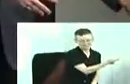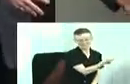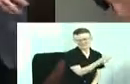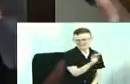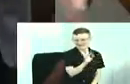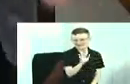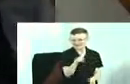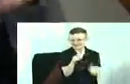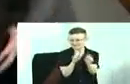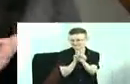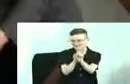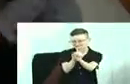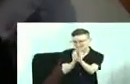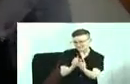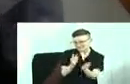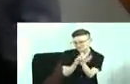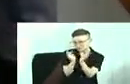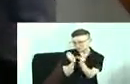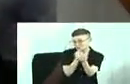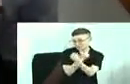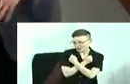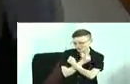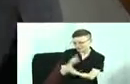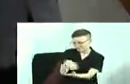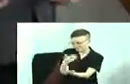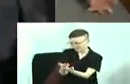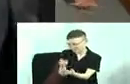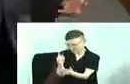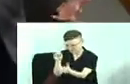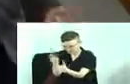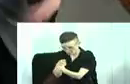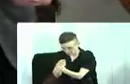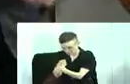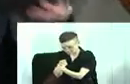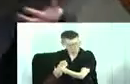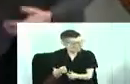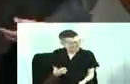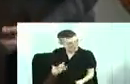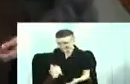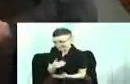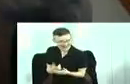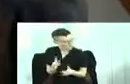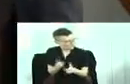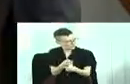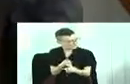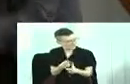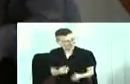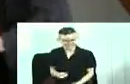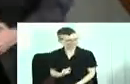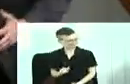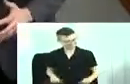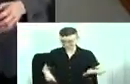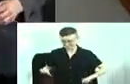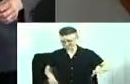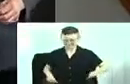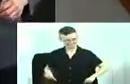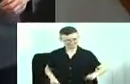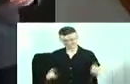Jesus loved gets there first, and he arrives, and so now he has bragging rights because he got there first, and he gets